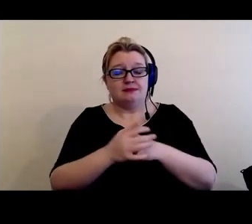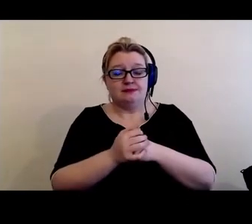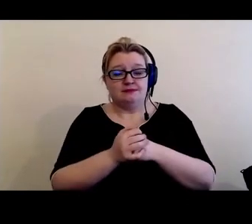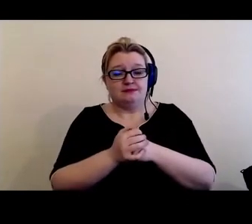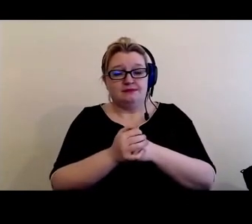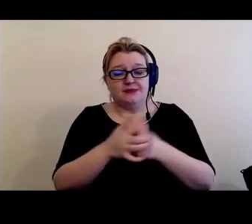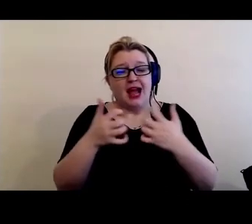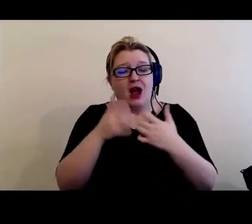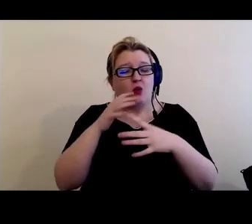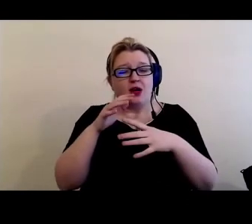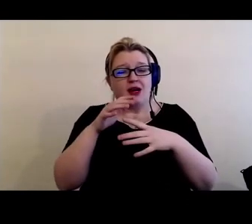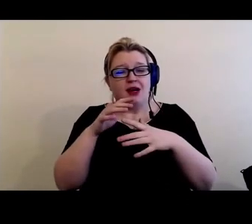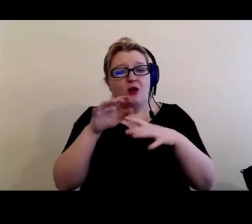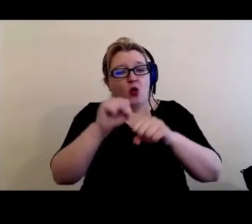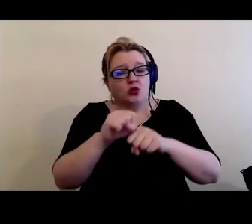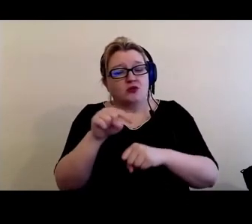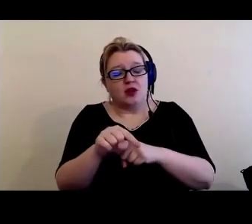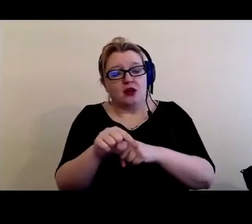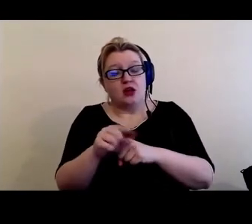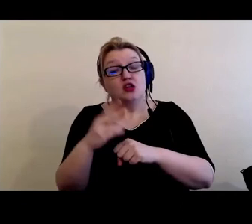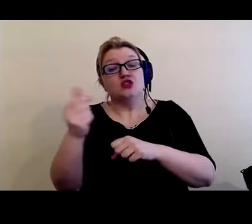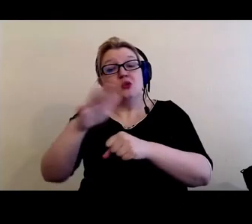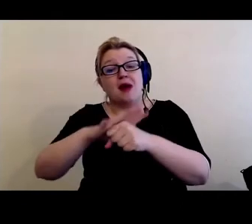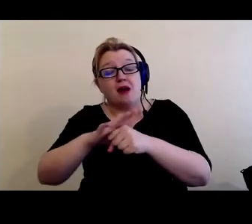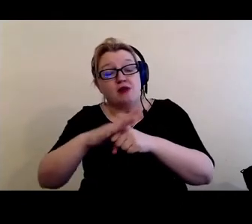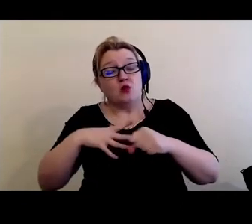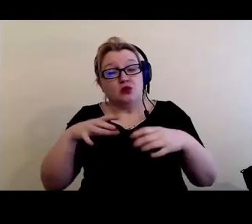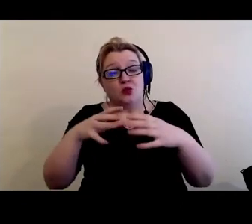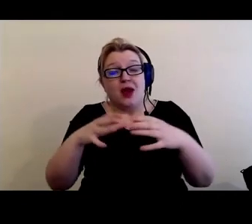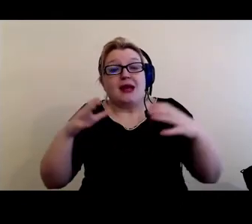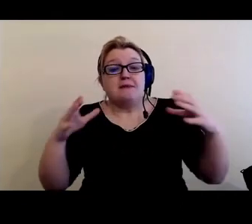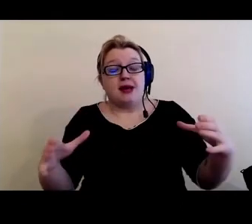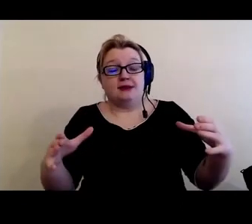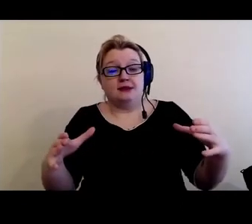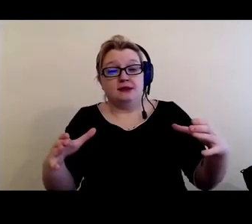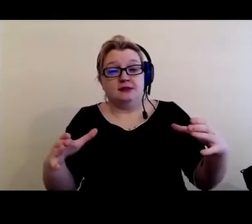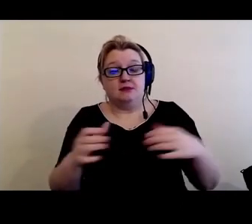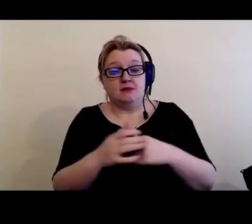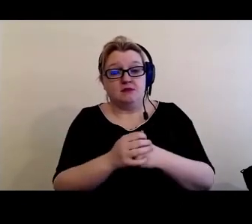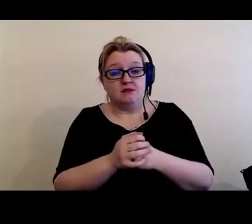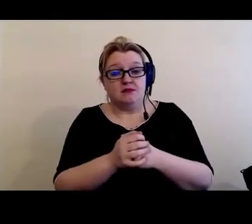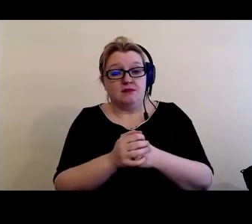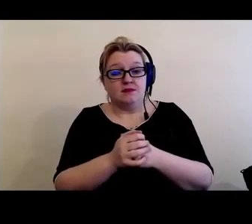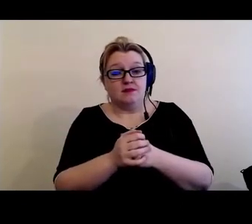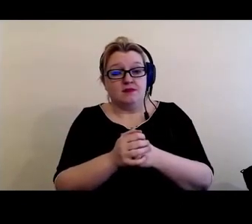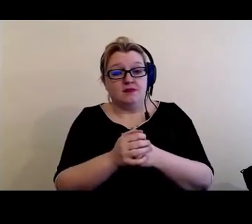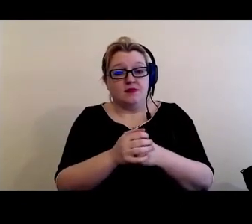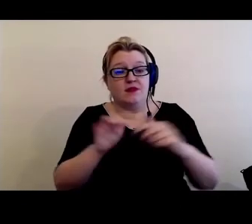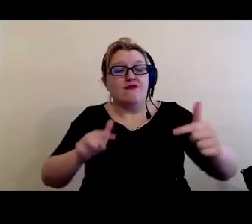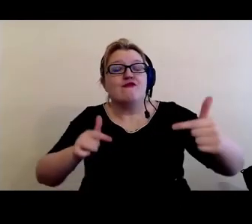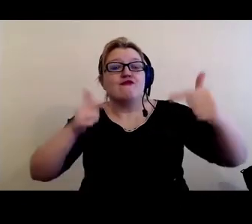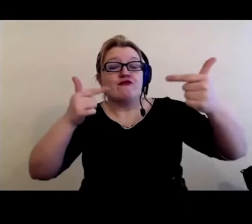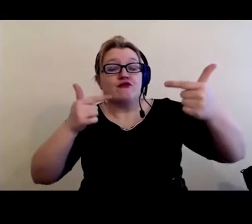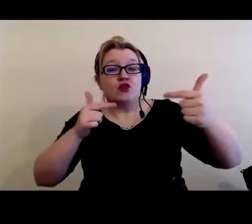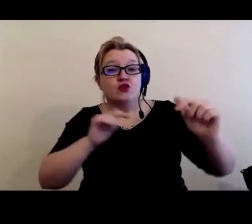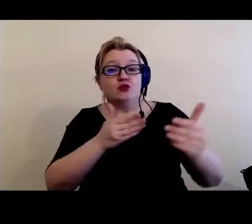in some cases they're seeking to expand it. So how can we move it into other specialties that we haven't been delivering virtually? In other places, are already